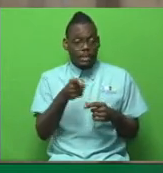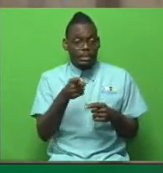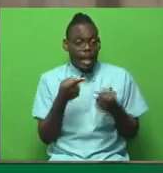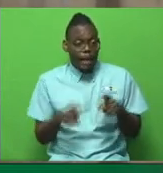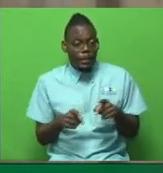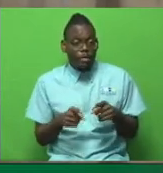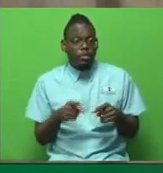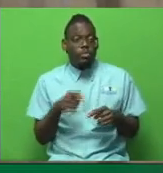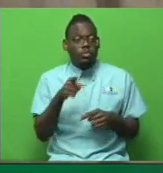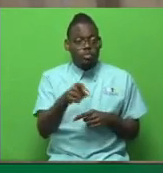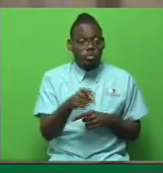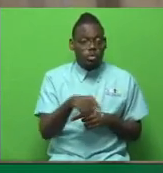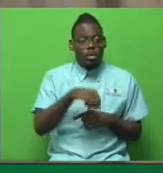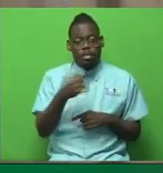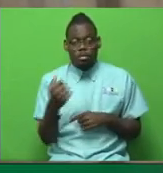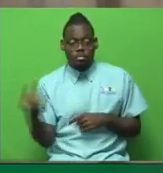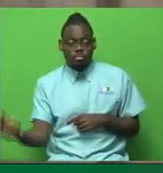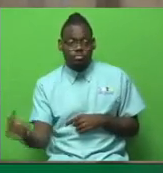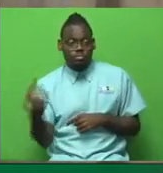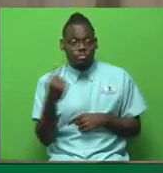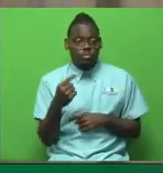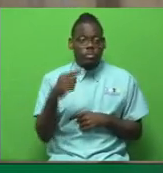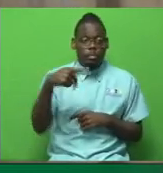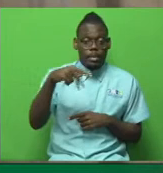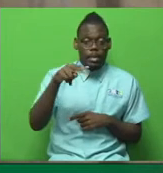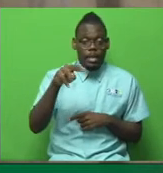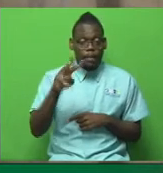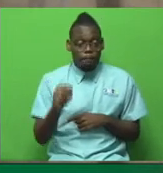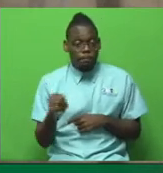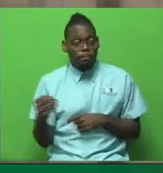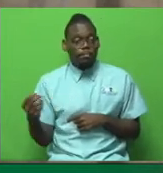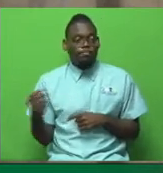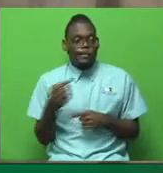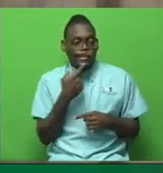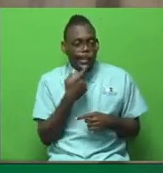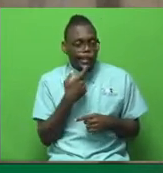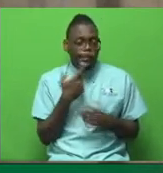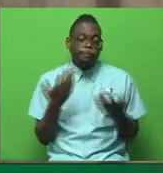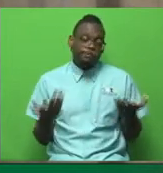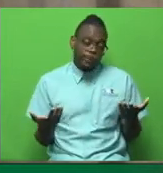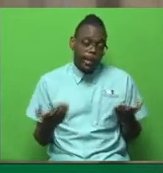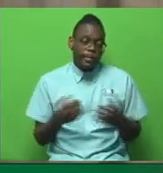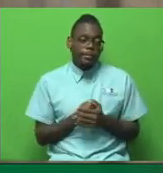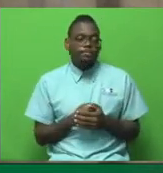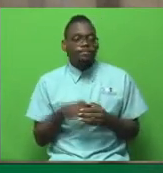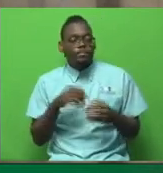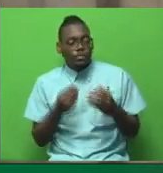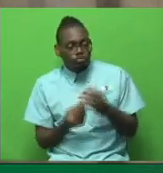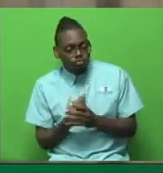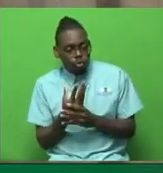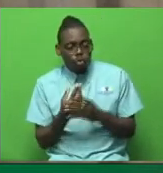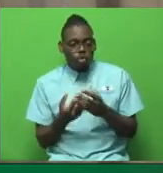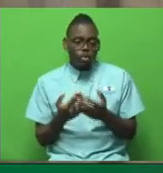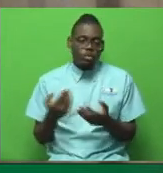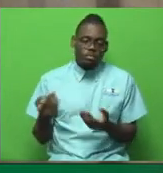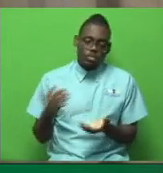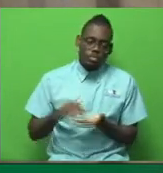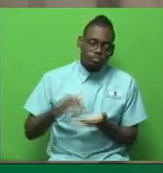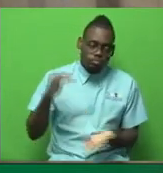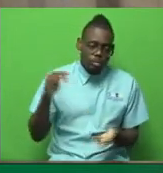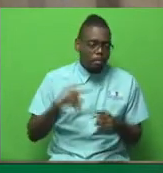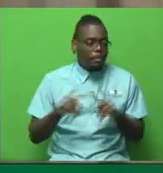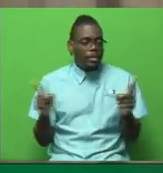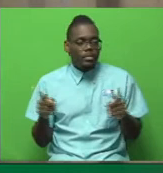here and tell us that what you can expect is growth here and you could expect we we can't even get home